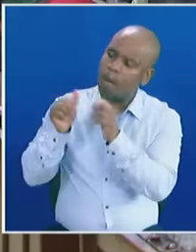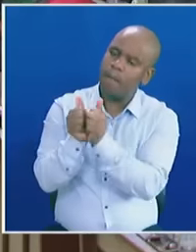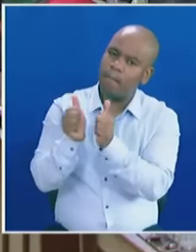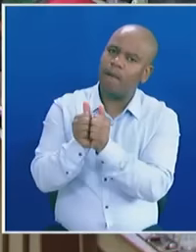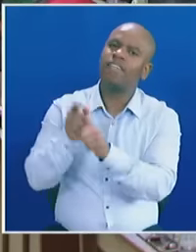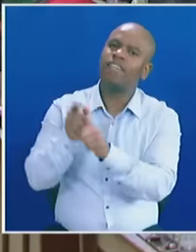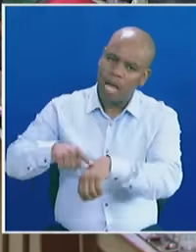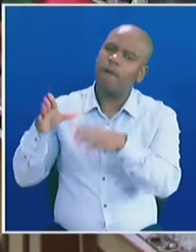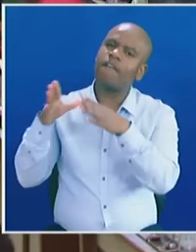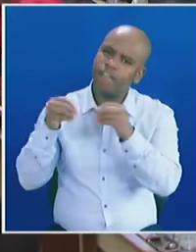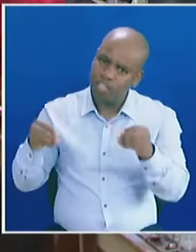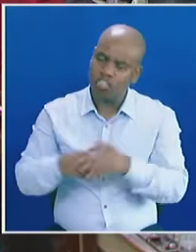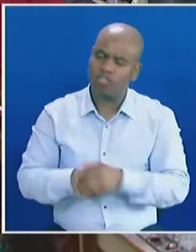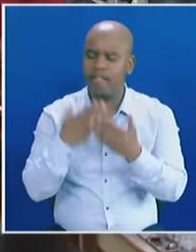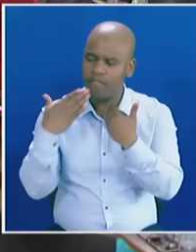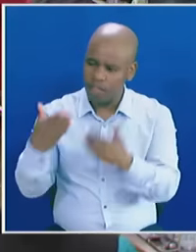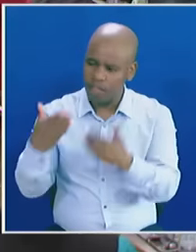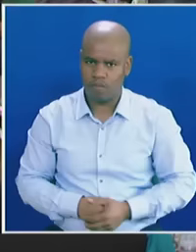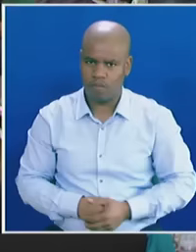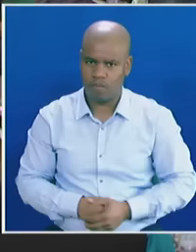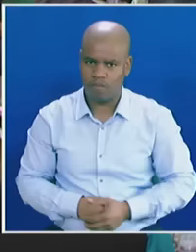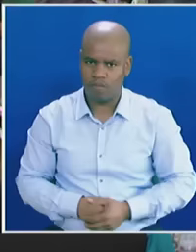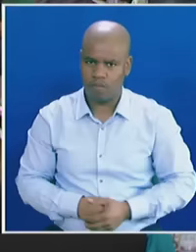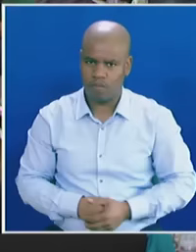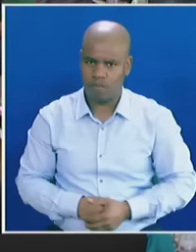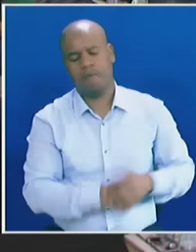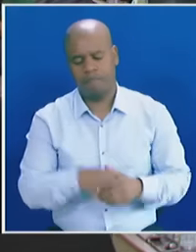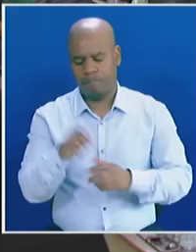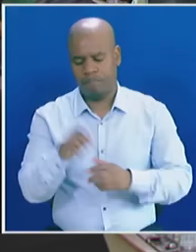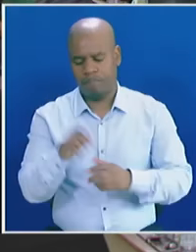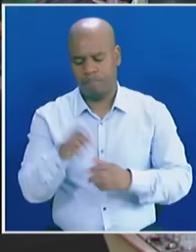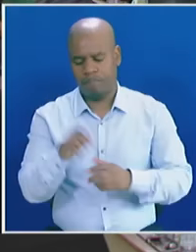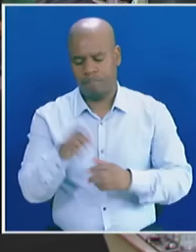intelligence. expired. I Thank you. The Honourable Matiase.